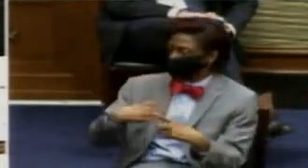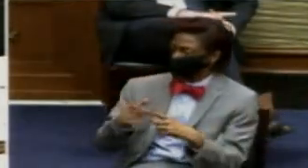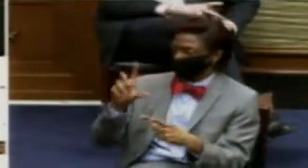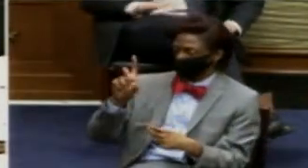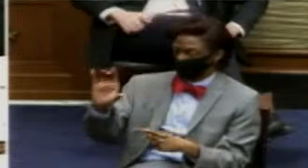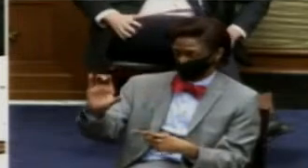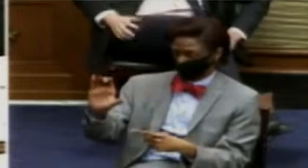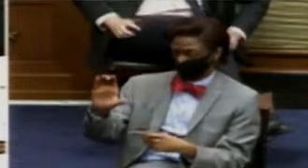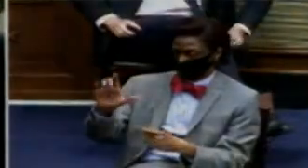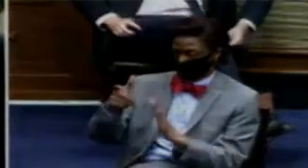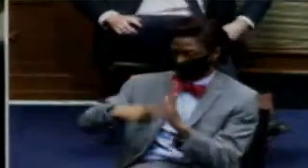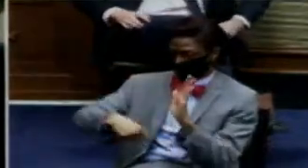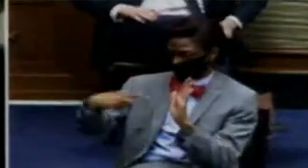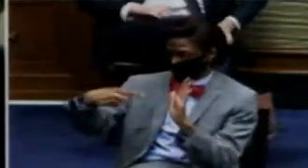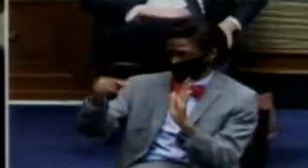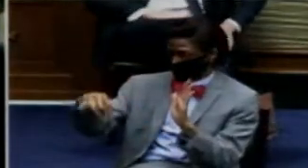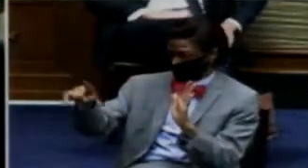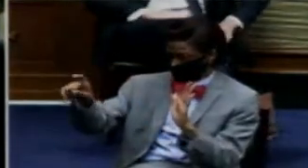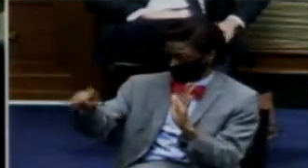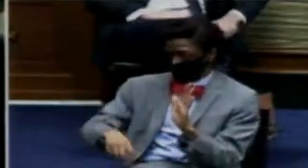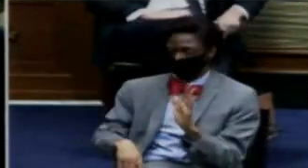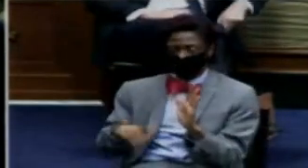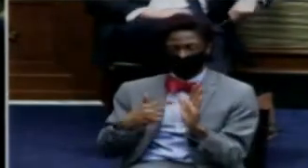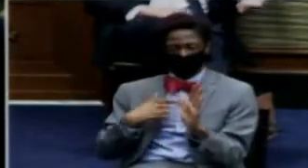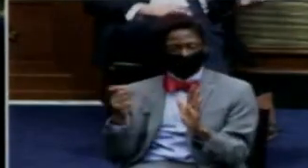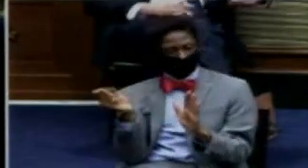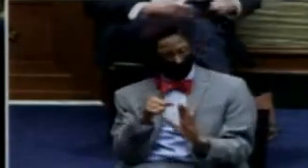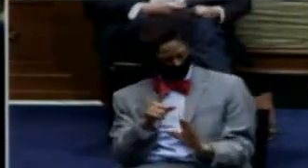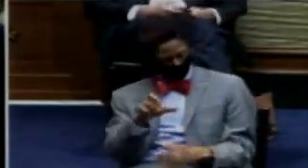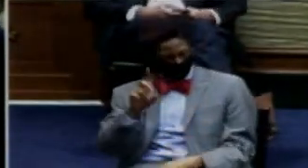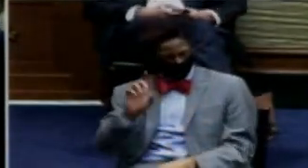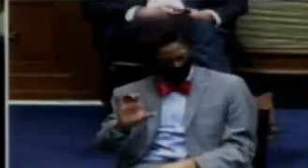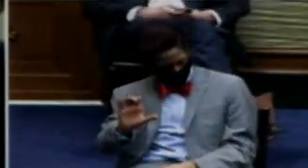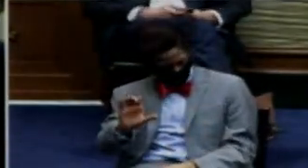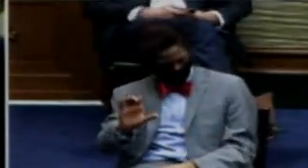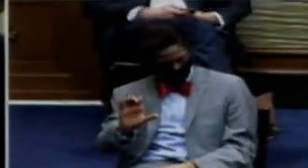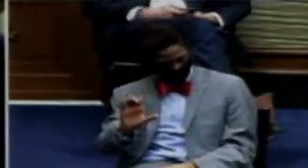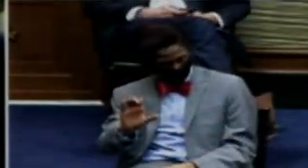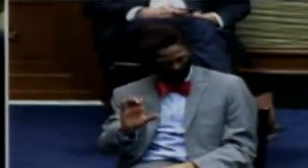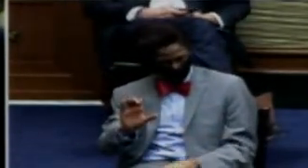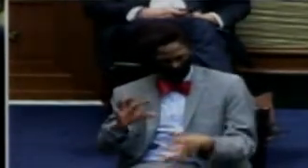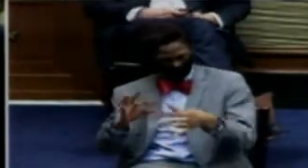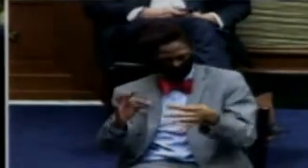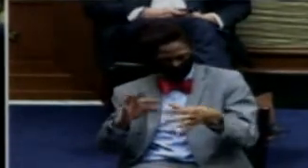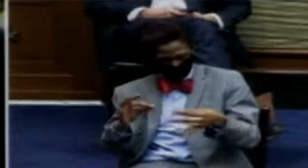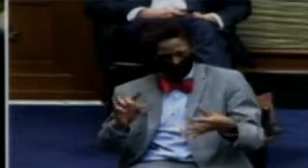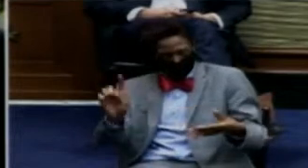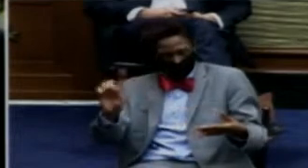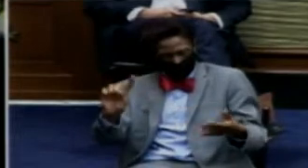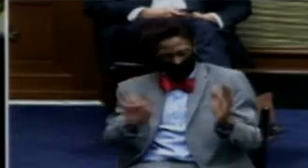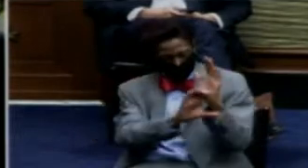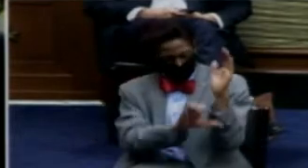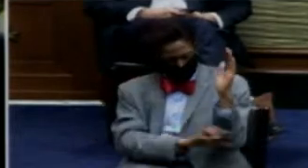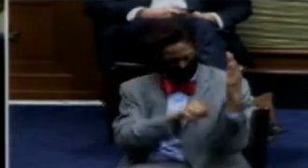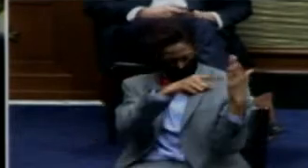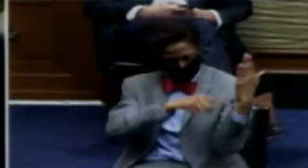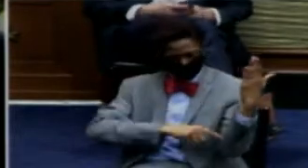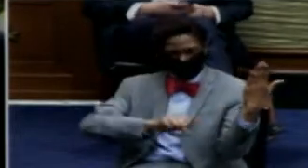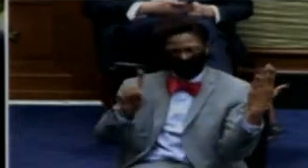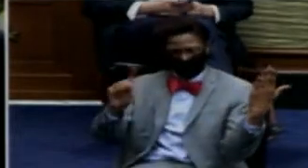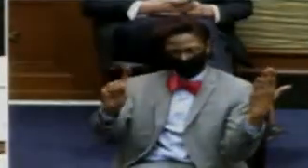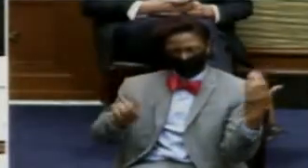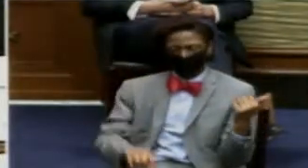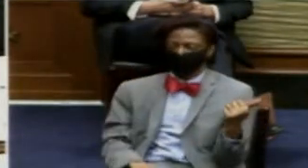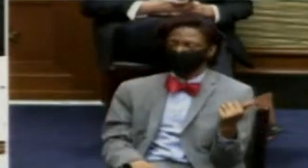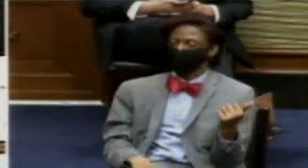sir? I'm asking the District of Columbia, where is it mentioned in the Constitution?